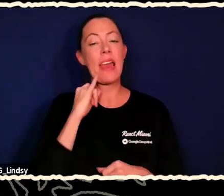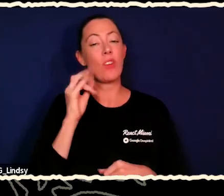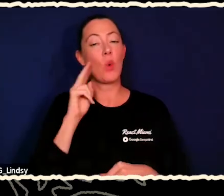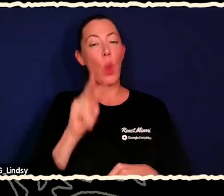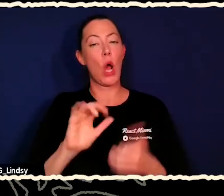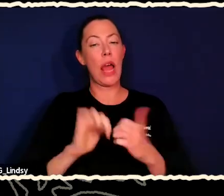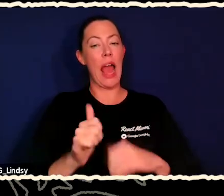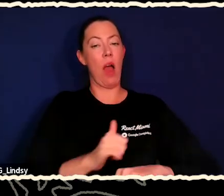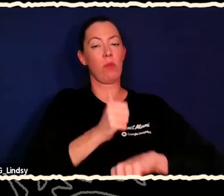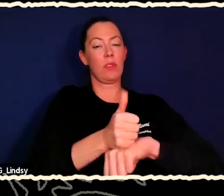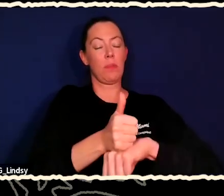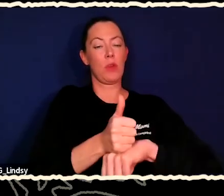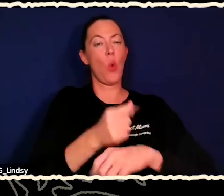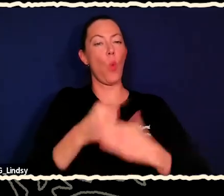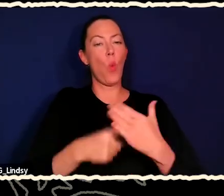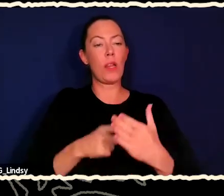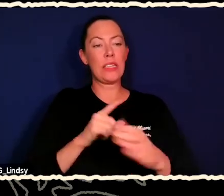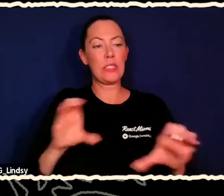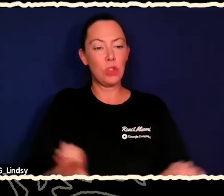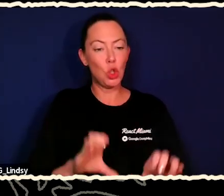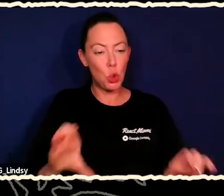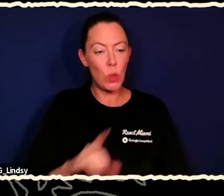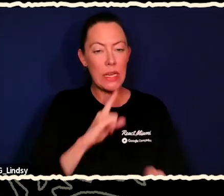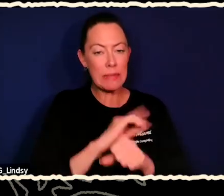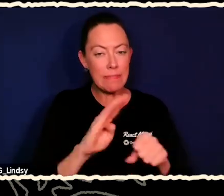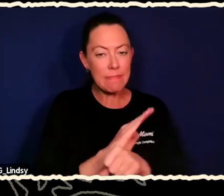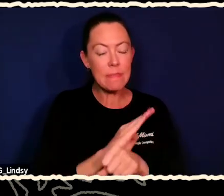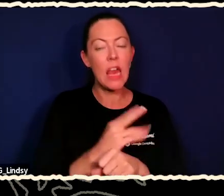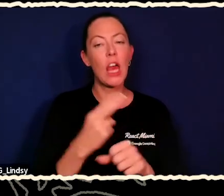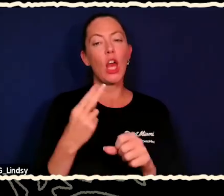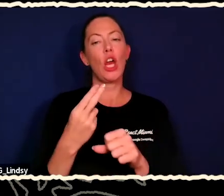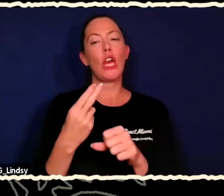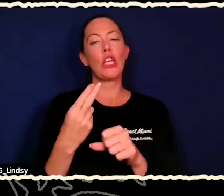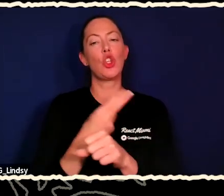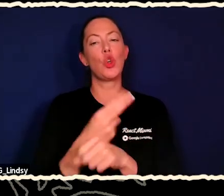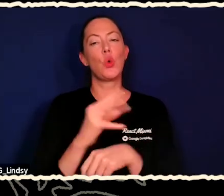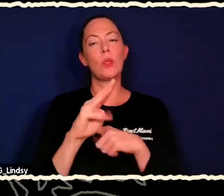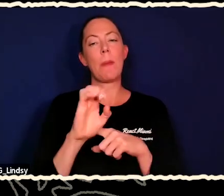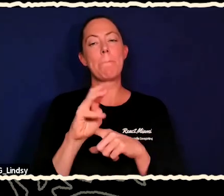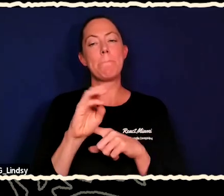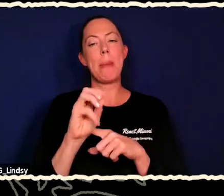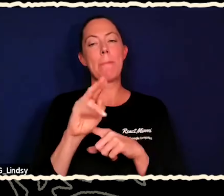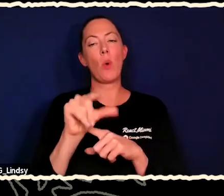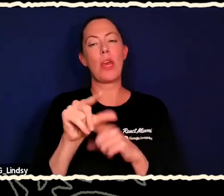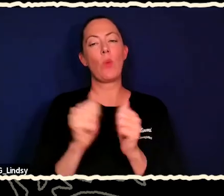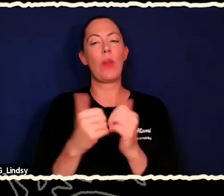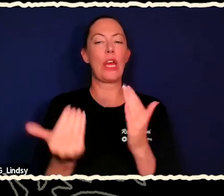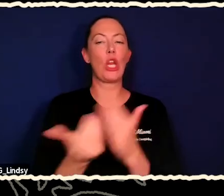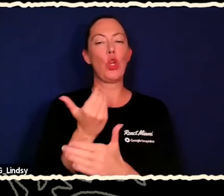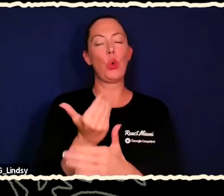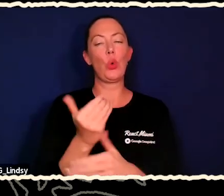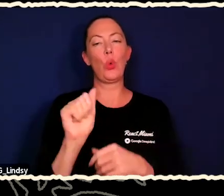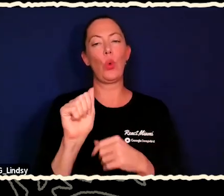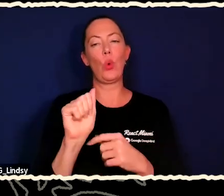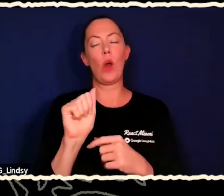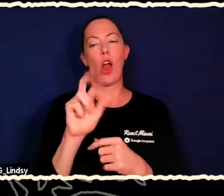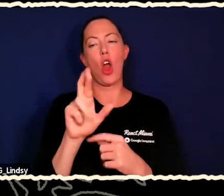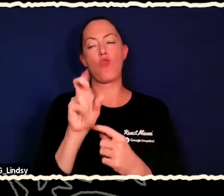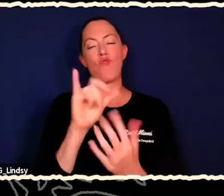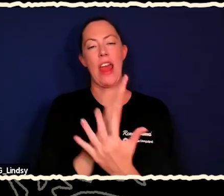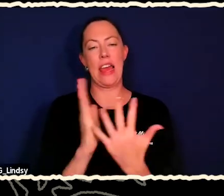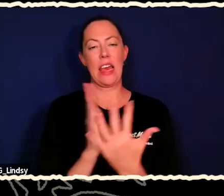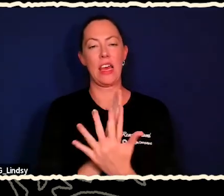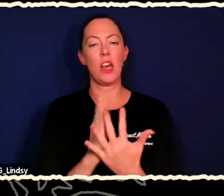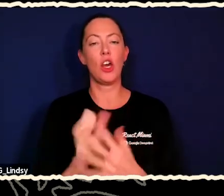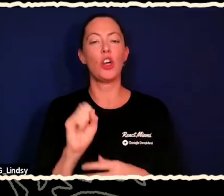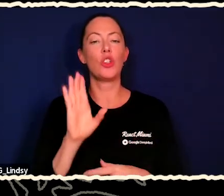doing is use memoing a new array. And so what the compiler does is it pre-calculates